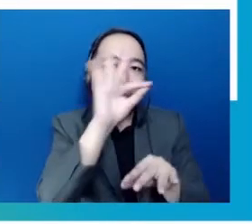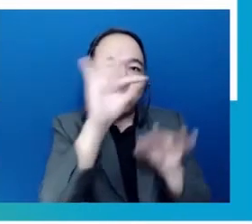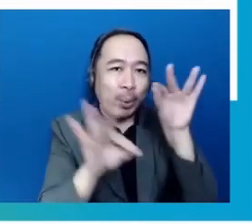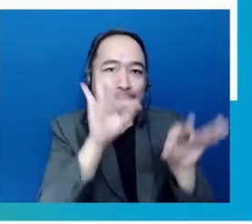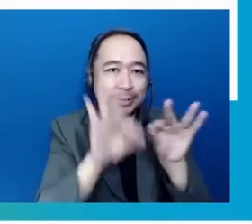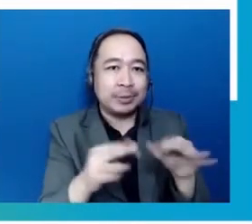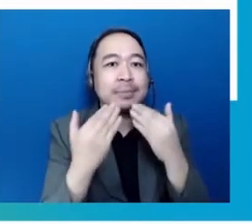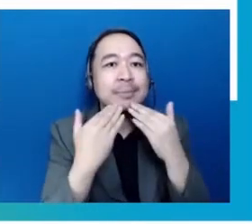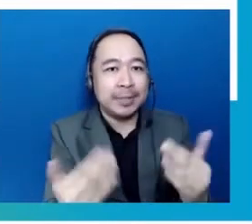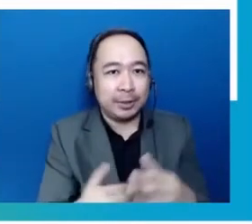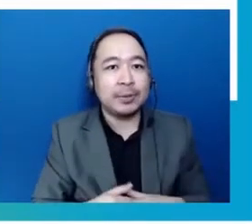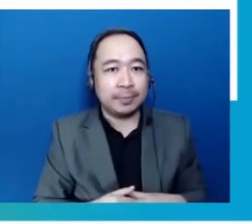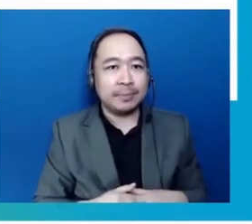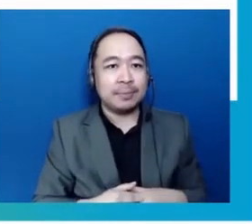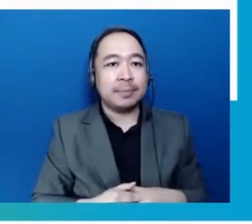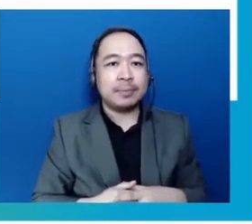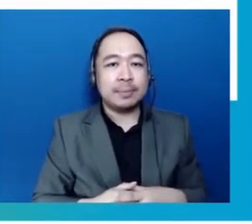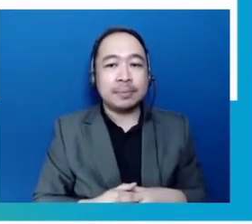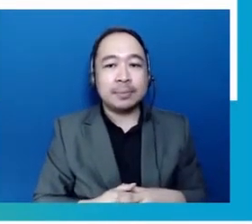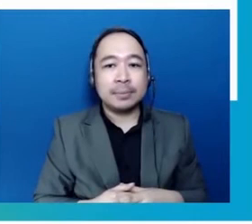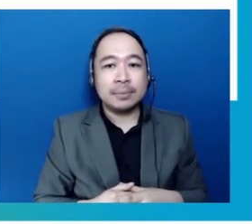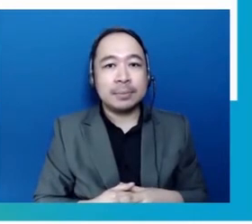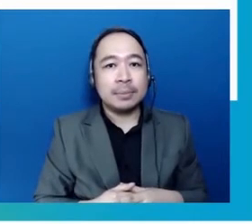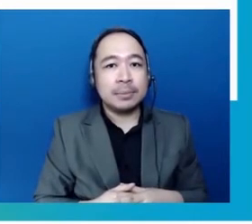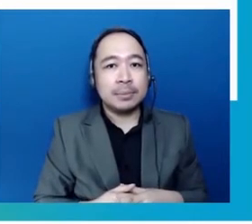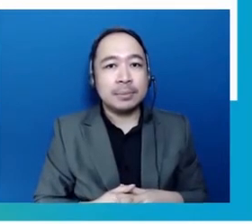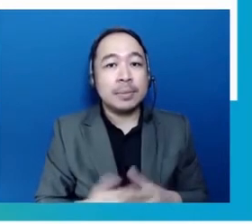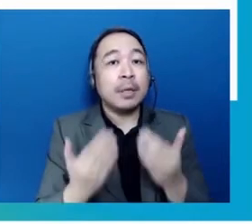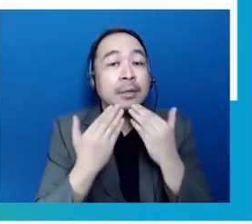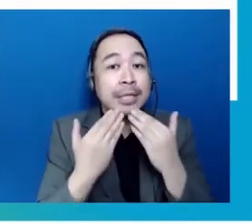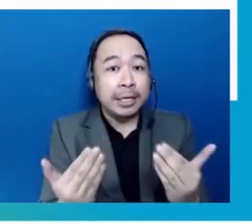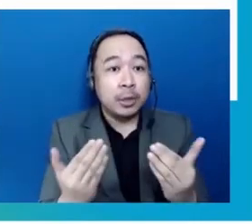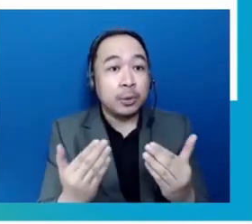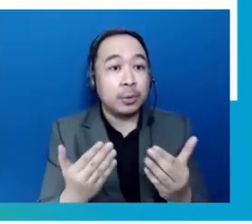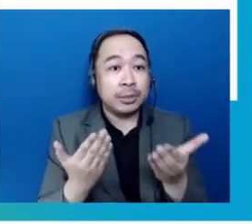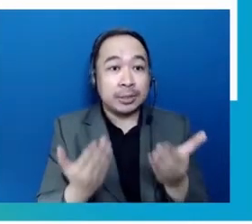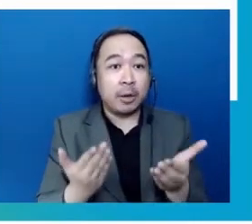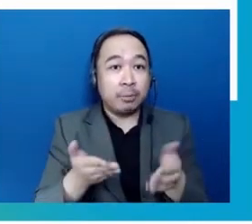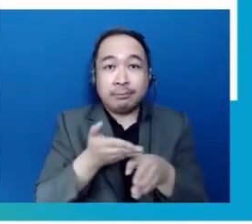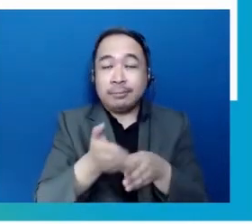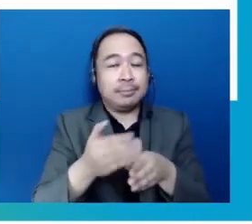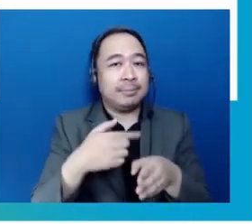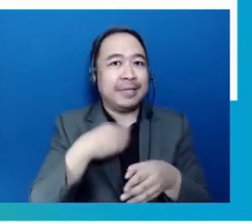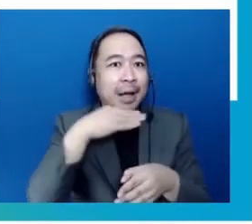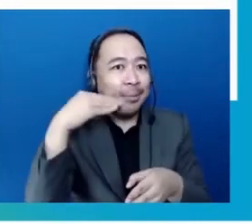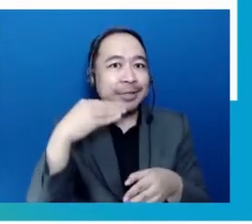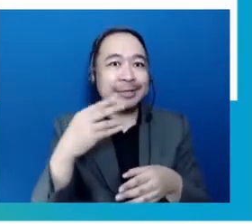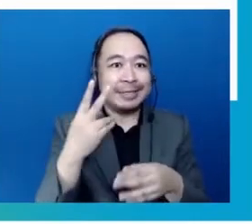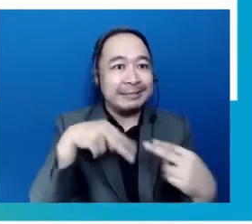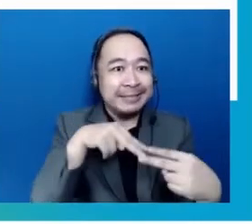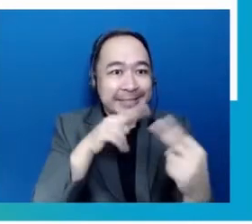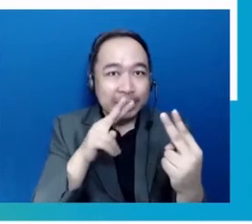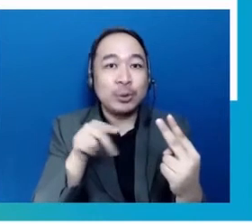you. Sure. Thank you, Chris. I'll just go right to it, Mr. President, and glad to finally see you and speak to you for the first